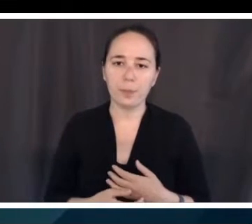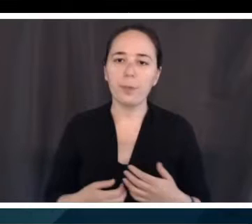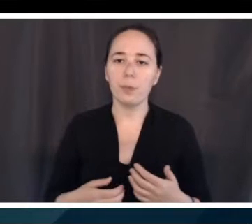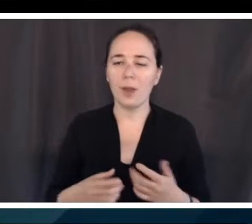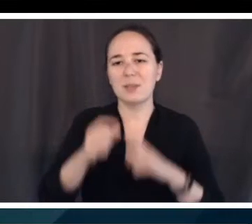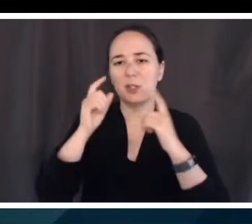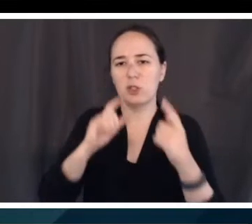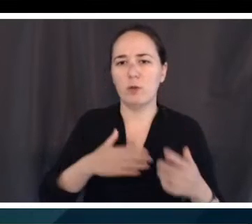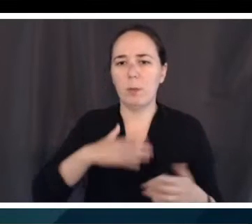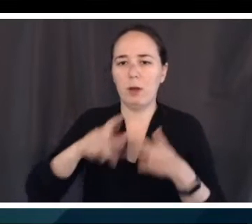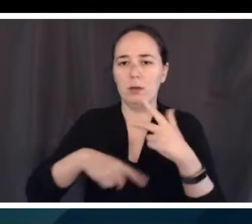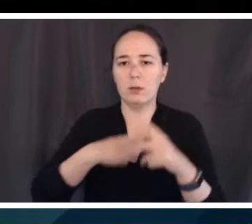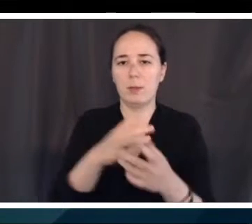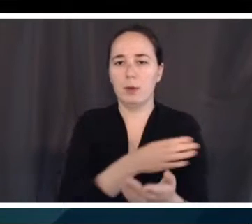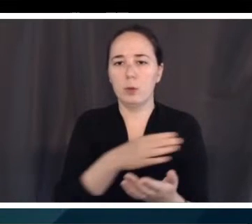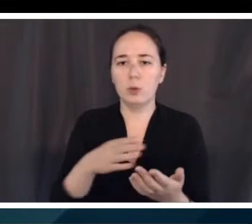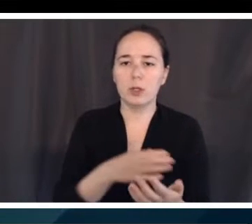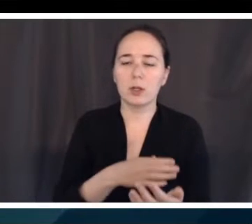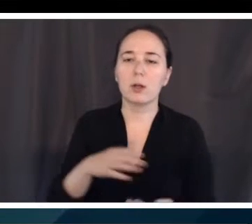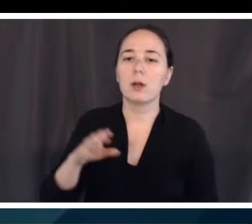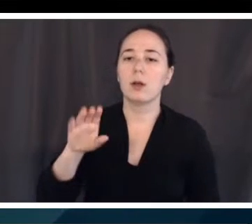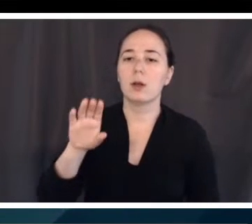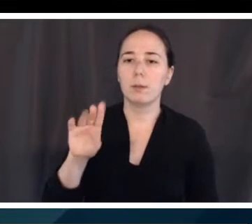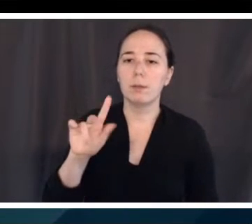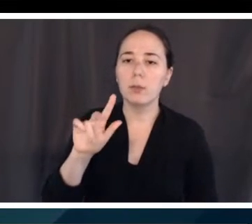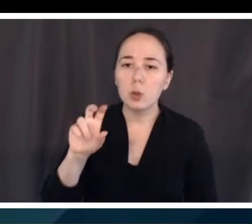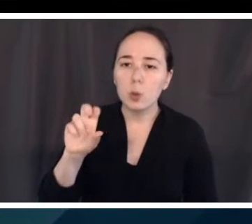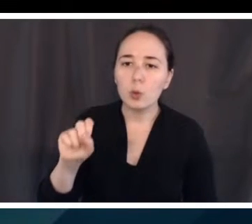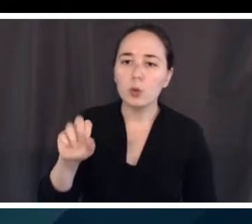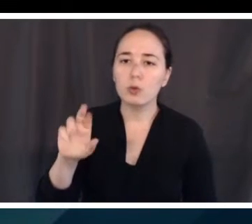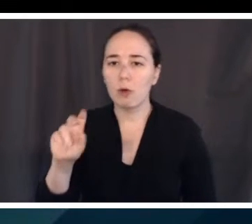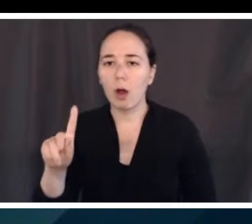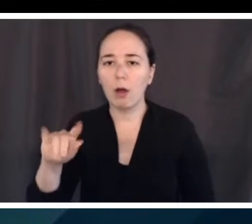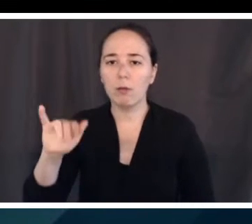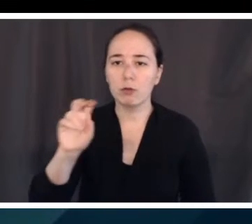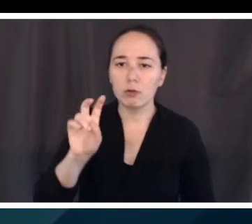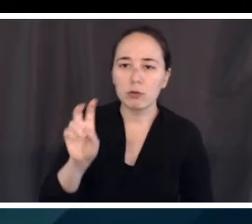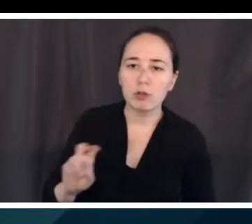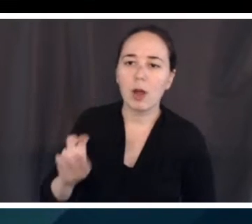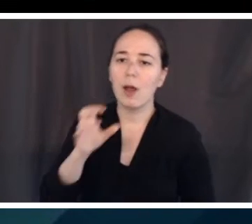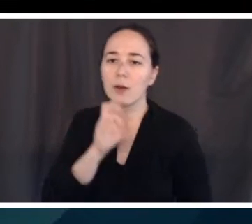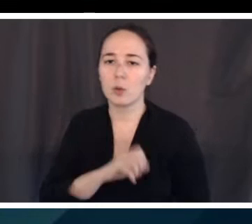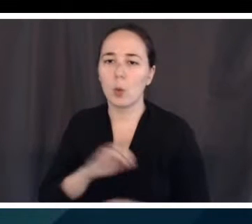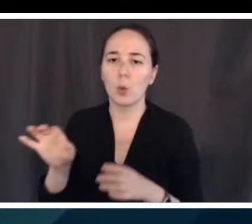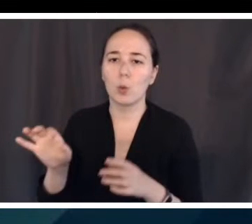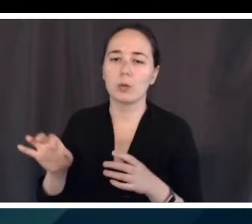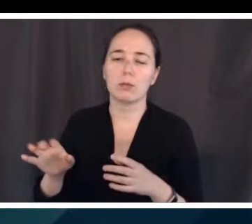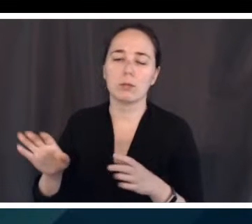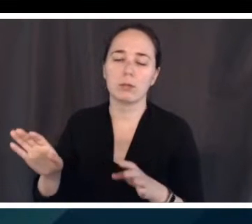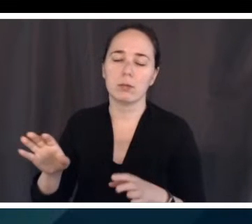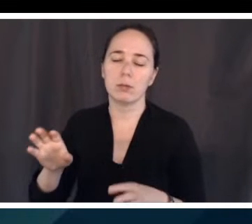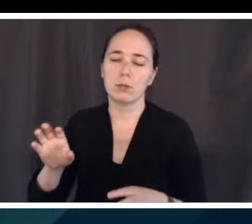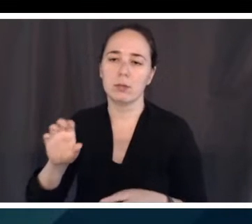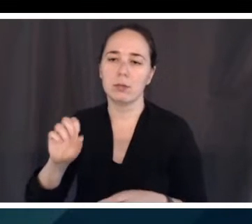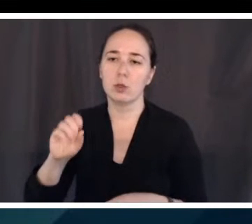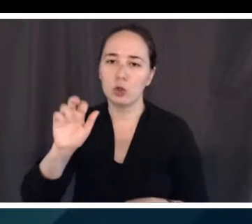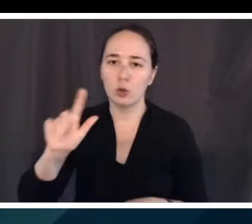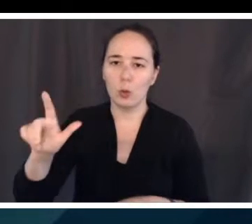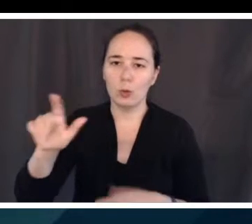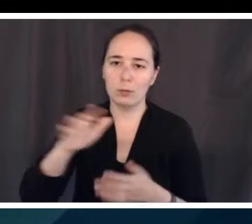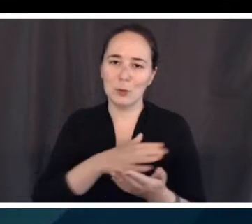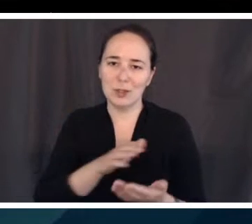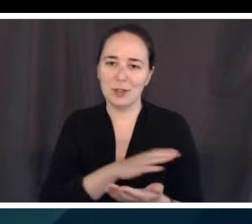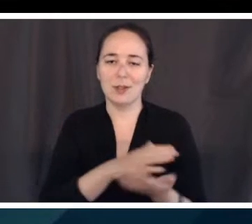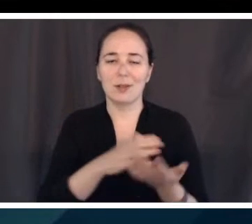and some rock stuff, and some jazz stuff, and old soul music, and it's all about having fun with people.